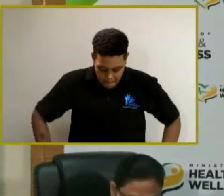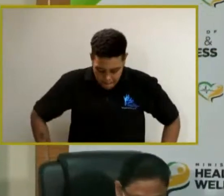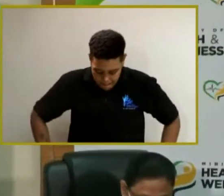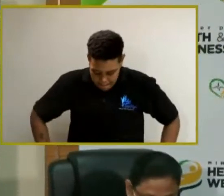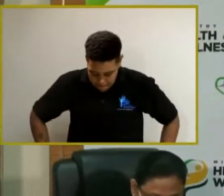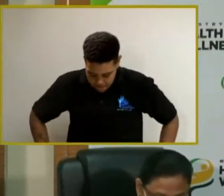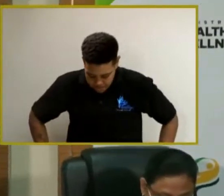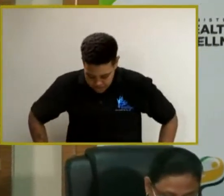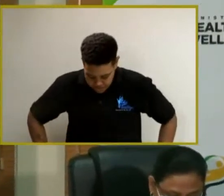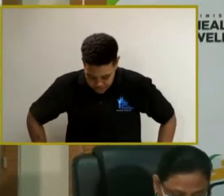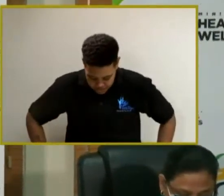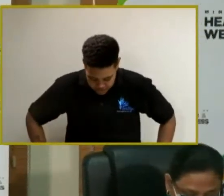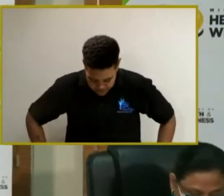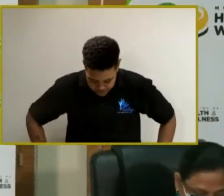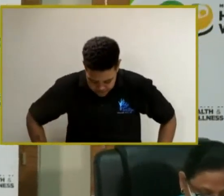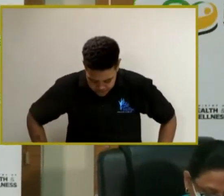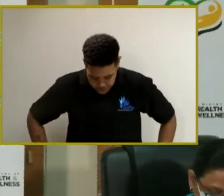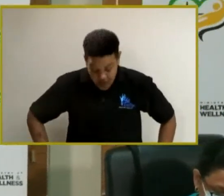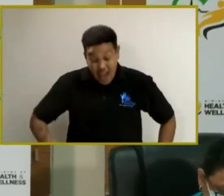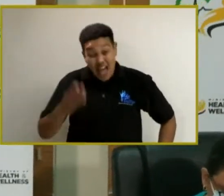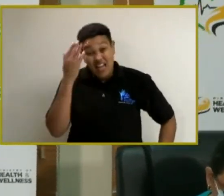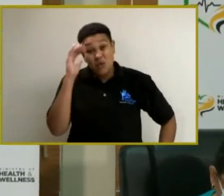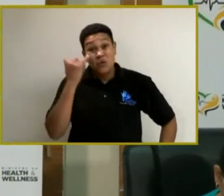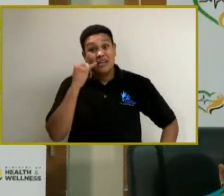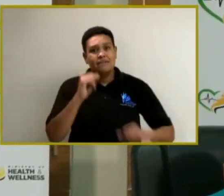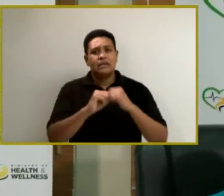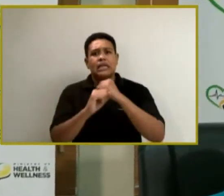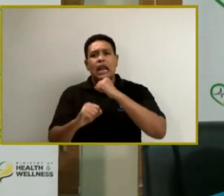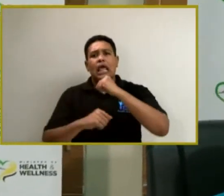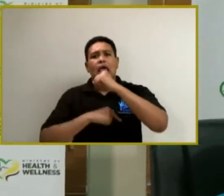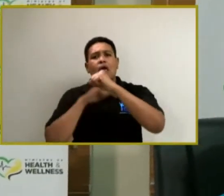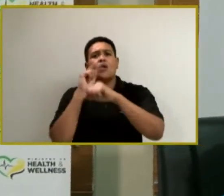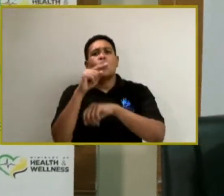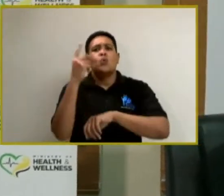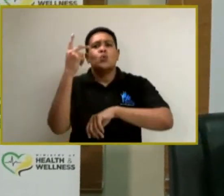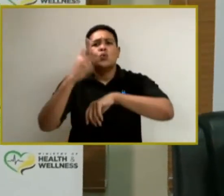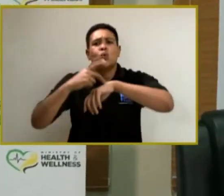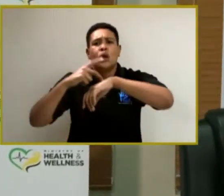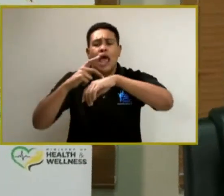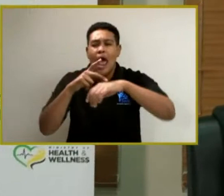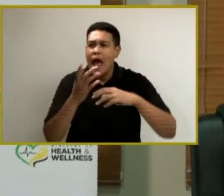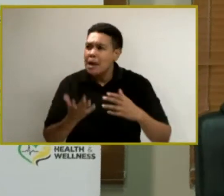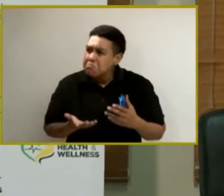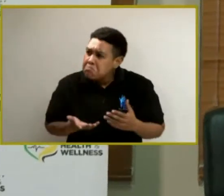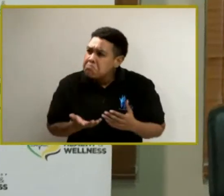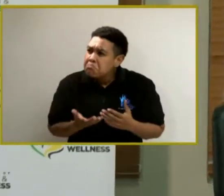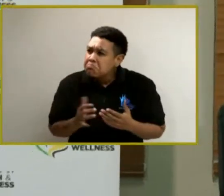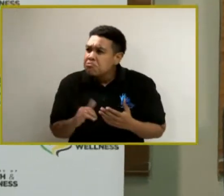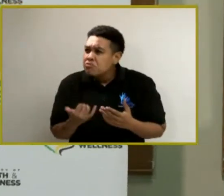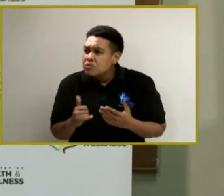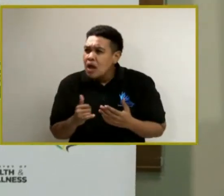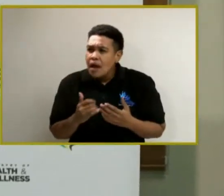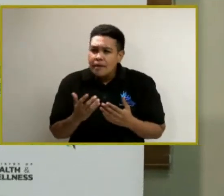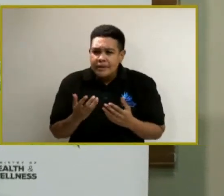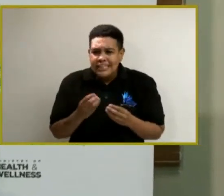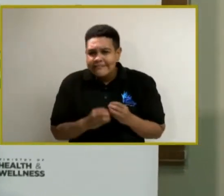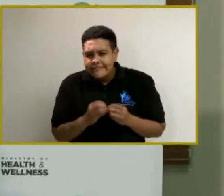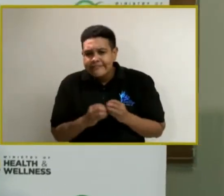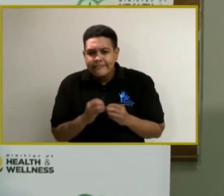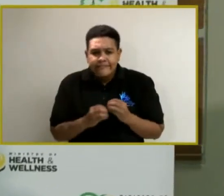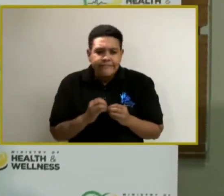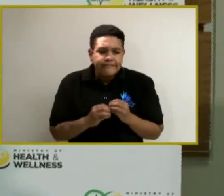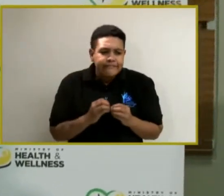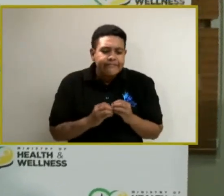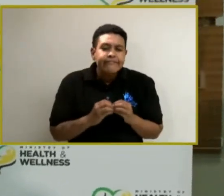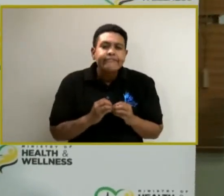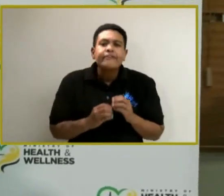I don't know if it's a delay. I've been there twice, and the finishing touches are being added to the Savlamar